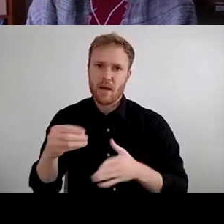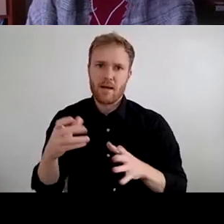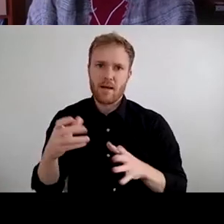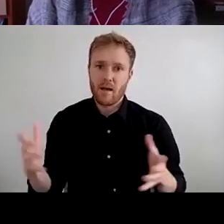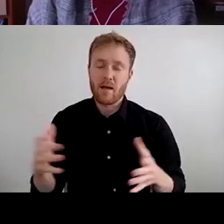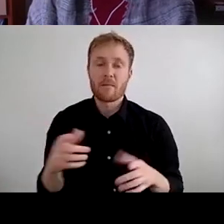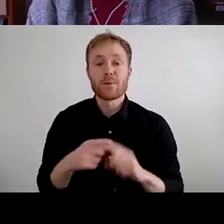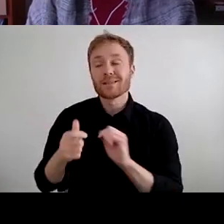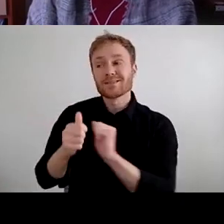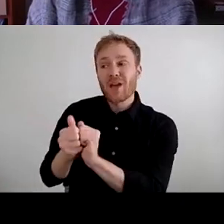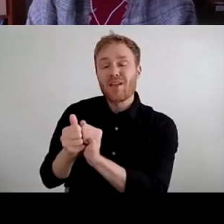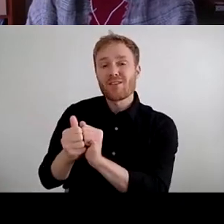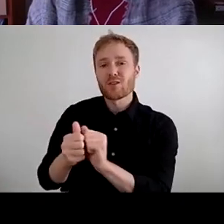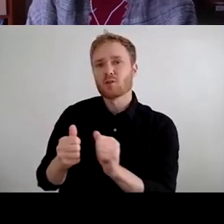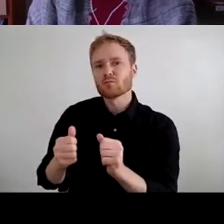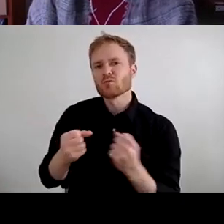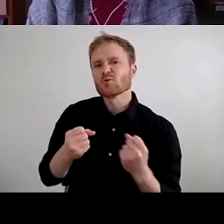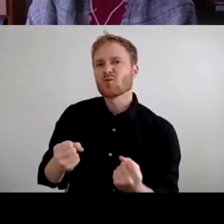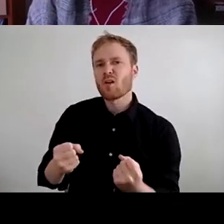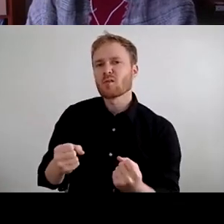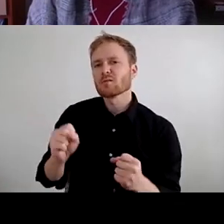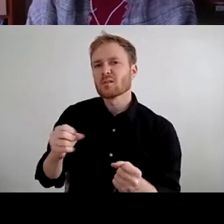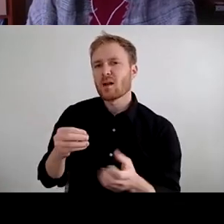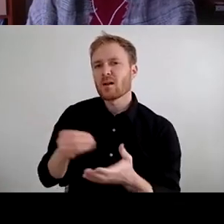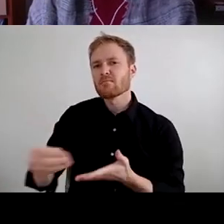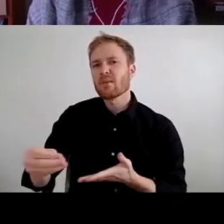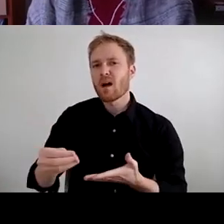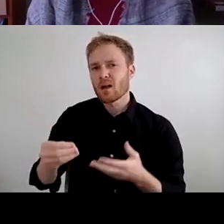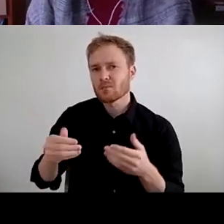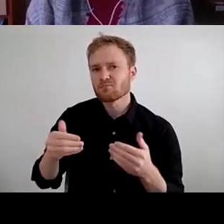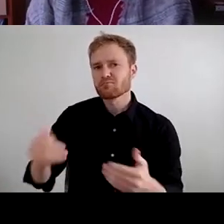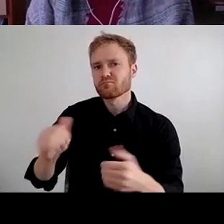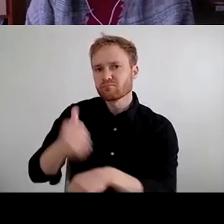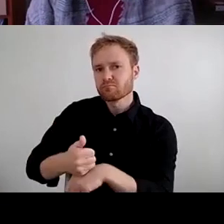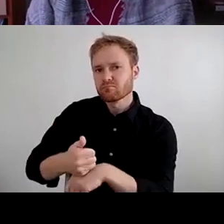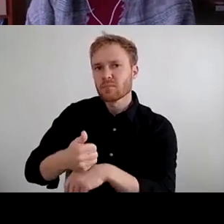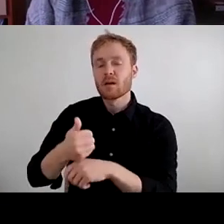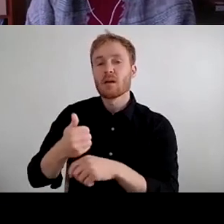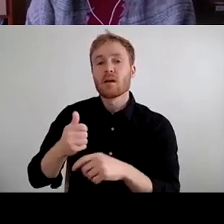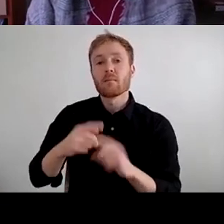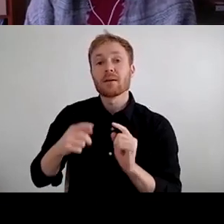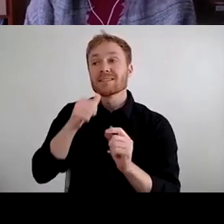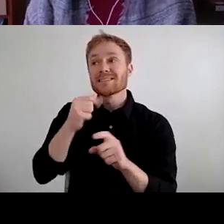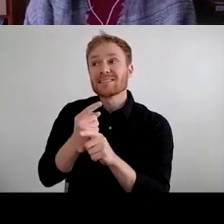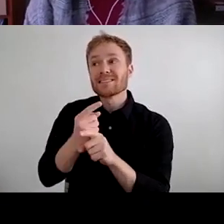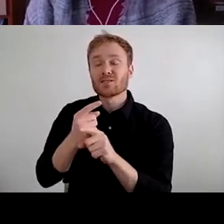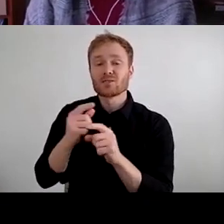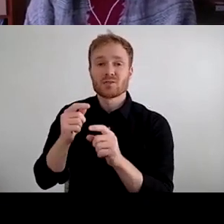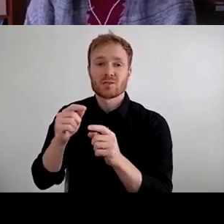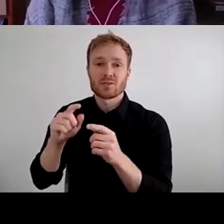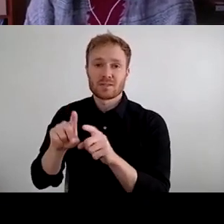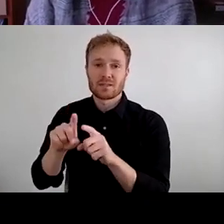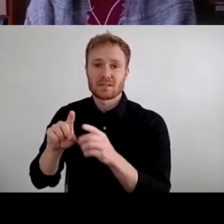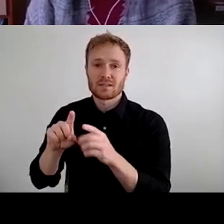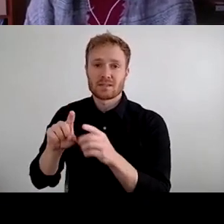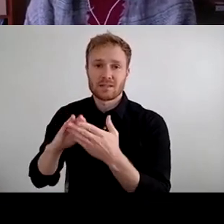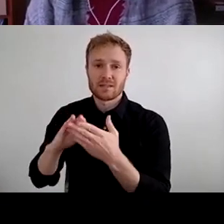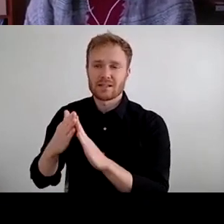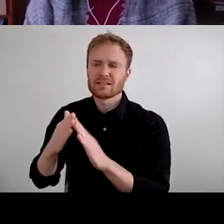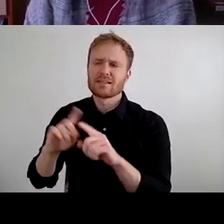we're stronger. Sister Cities is a little bit different, obviously, because we're talking about international relationships